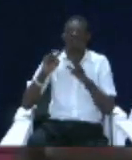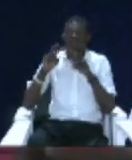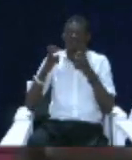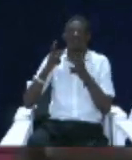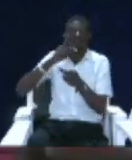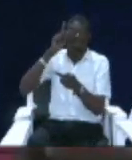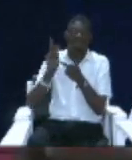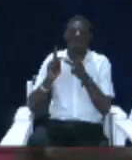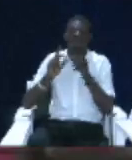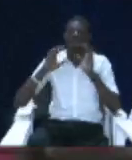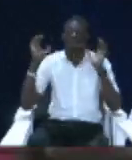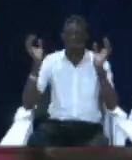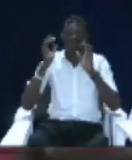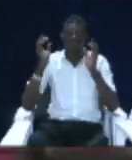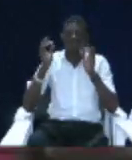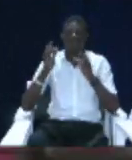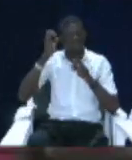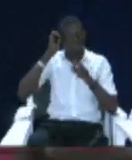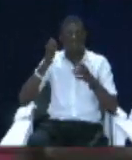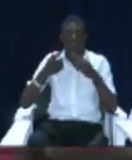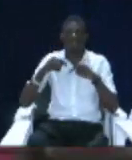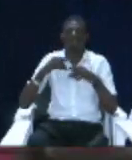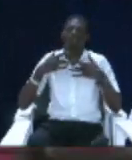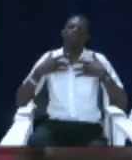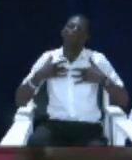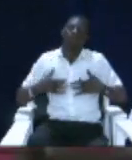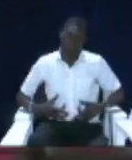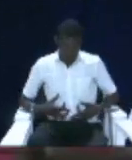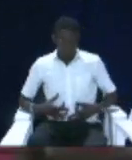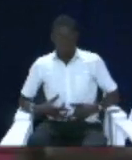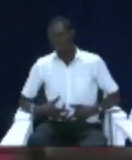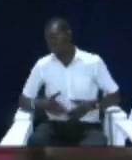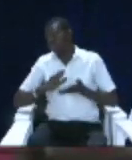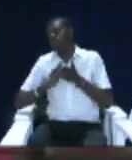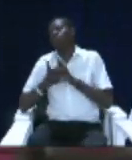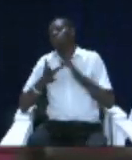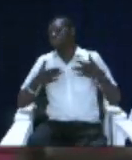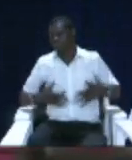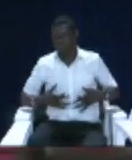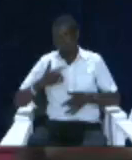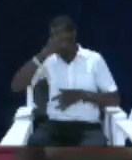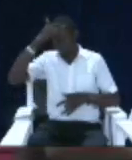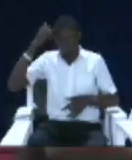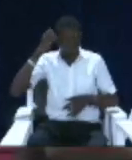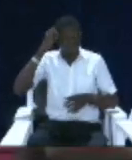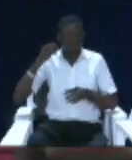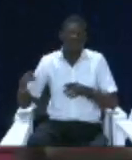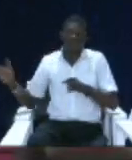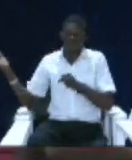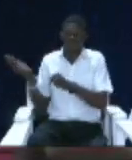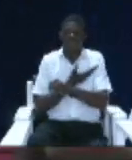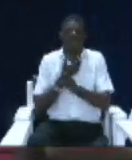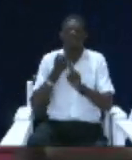Perfect Jubilee. He came in depressed because he had been suspended from his